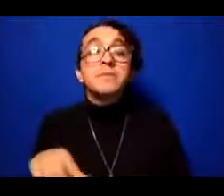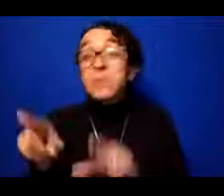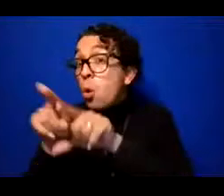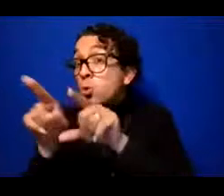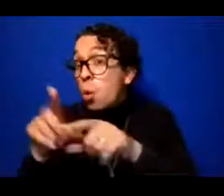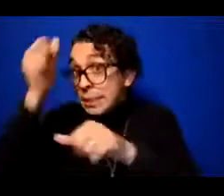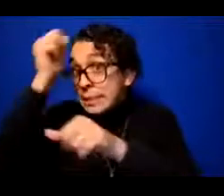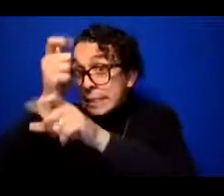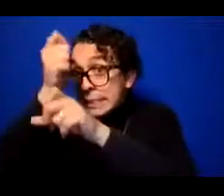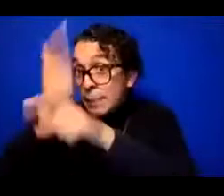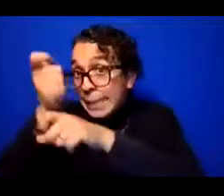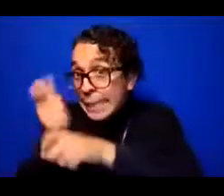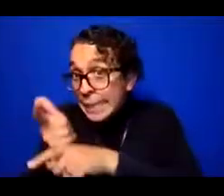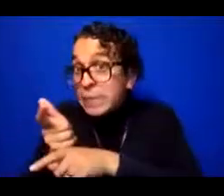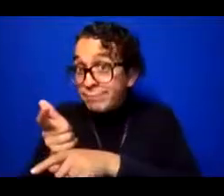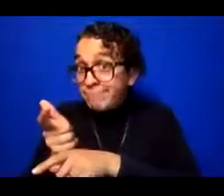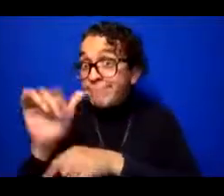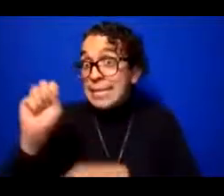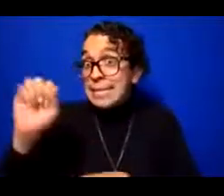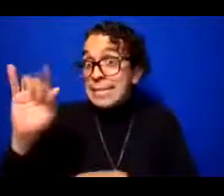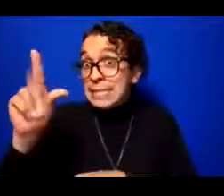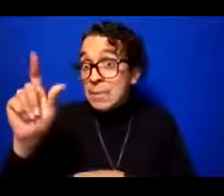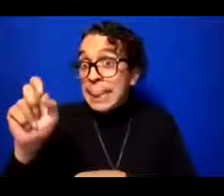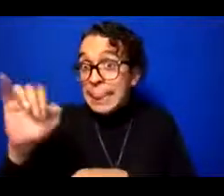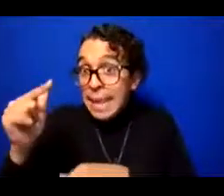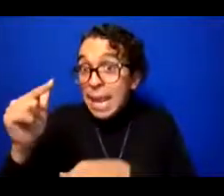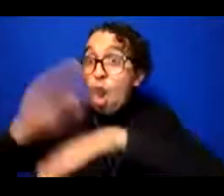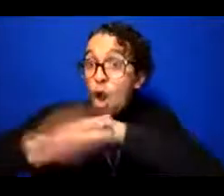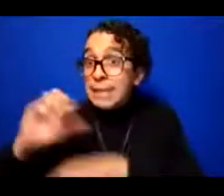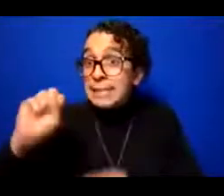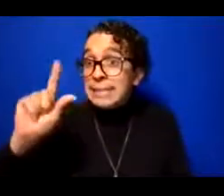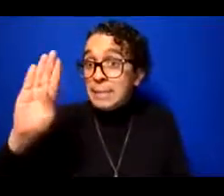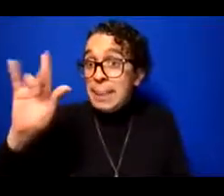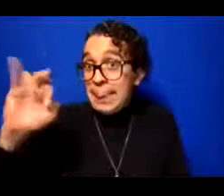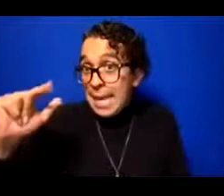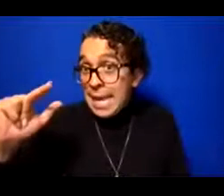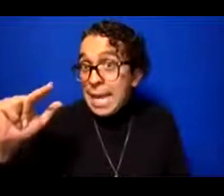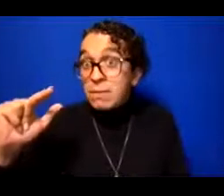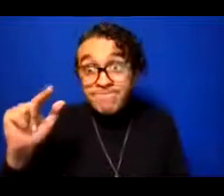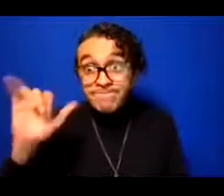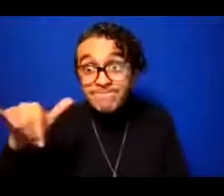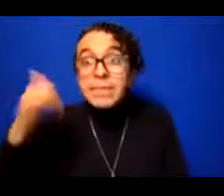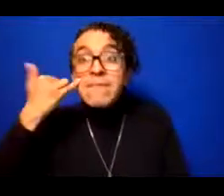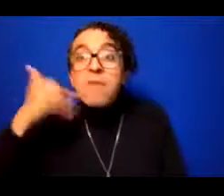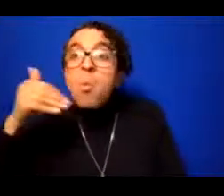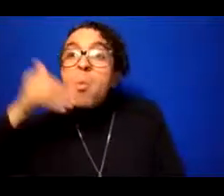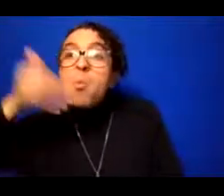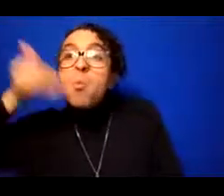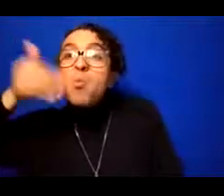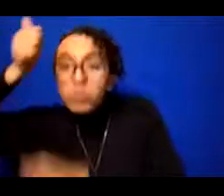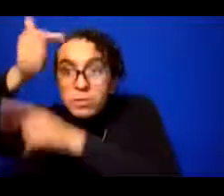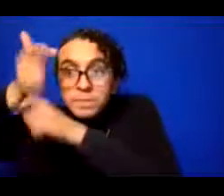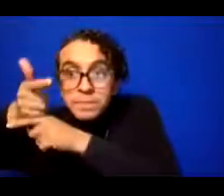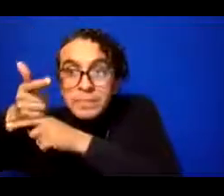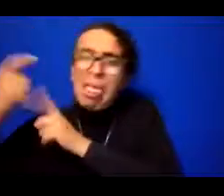sibling violence. And I don't think we talk enough about kids being bullied at home by an older sibling, or another sibling might be struggling with